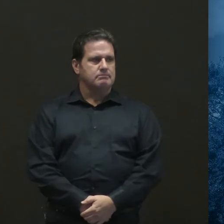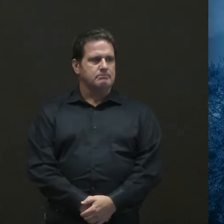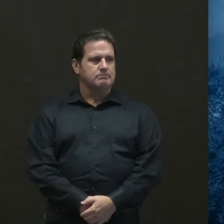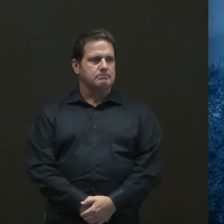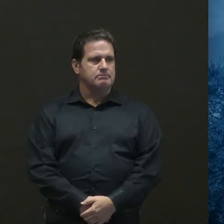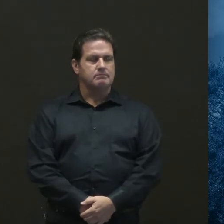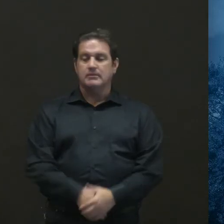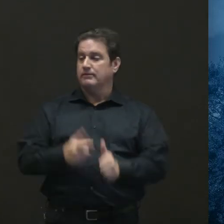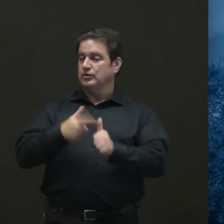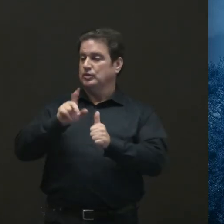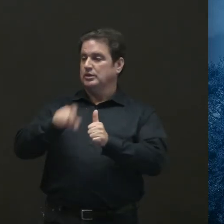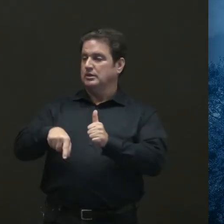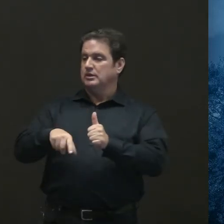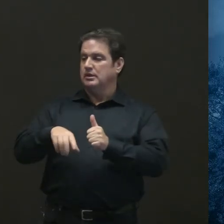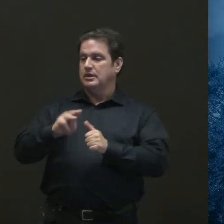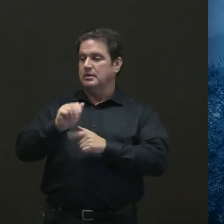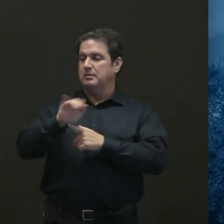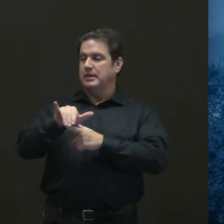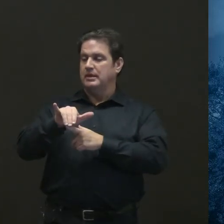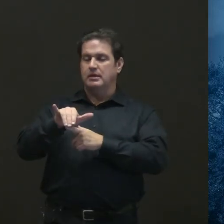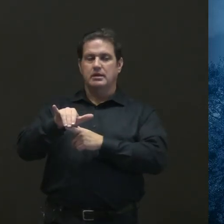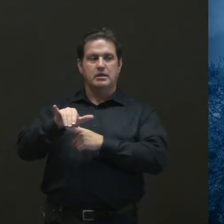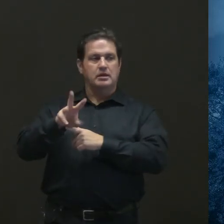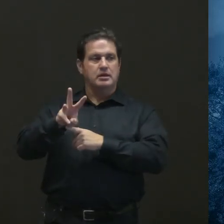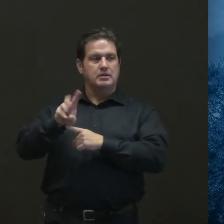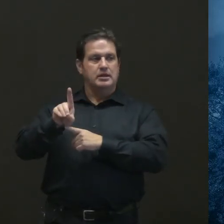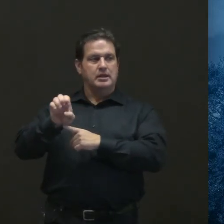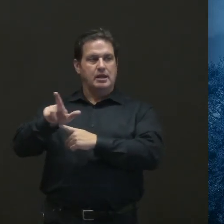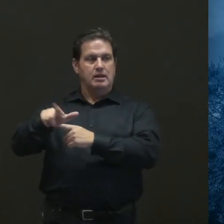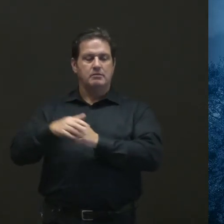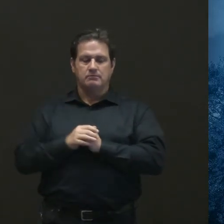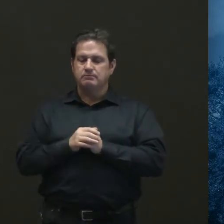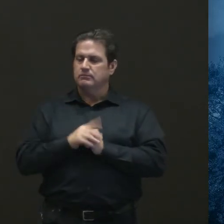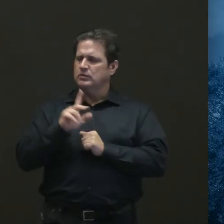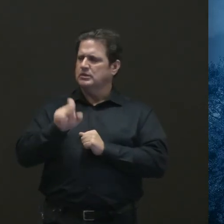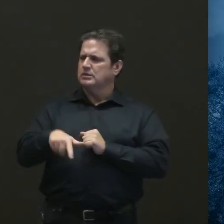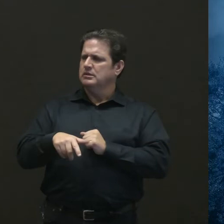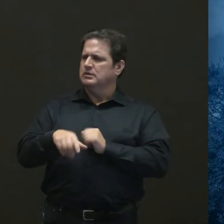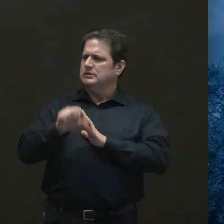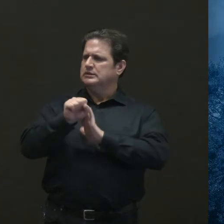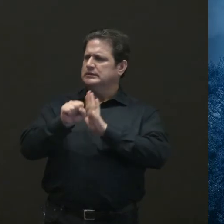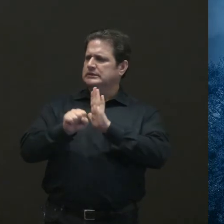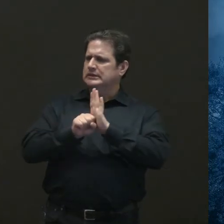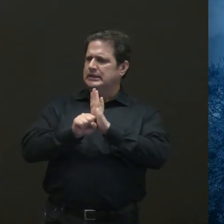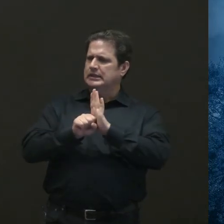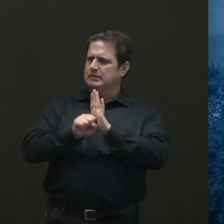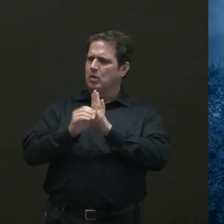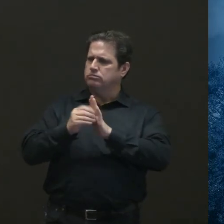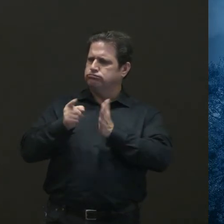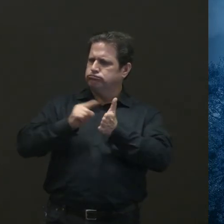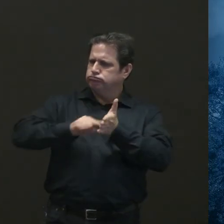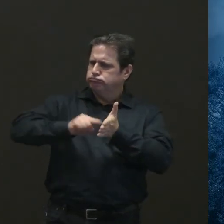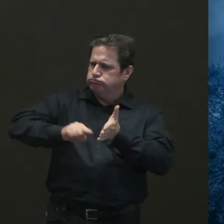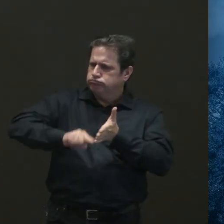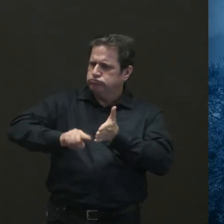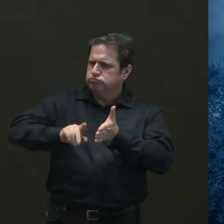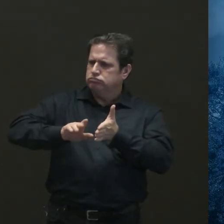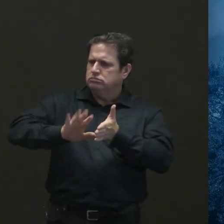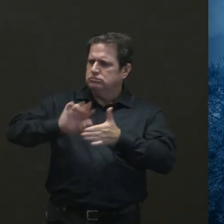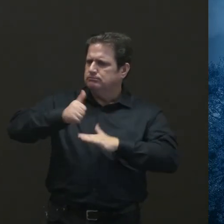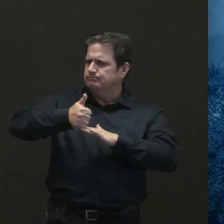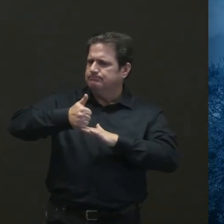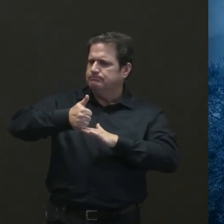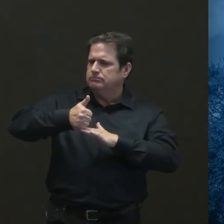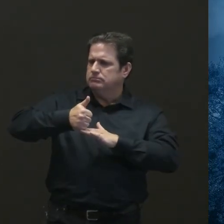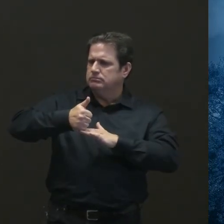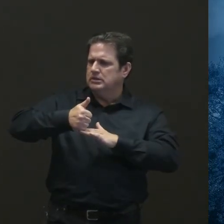All right, this first question is from Amy Cherry at WDEL. Is the state expanding its investigation into the organizers of the